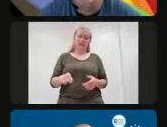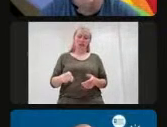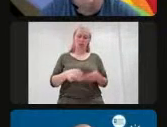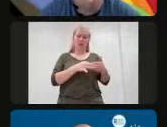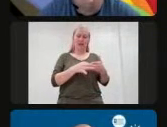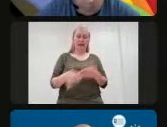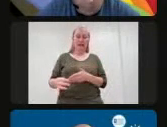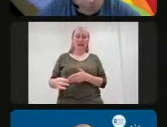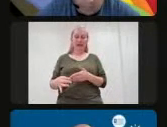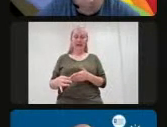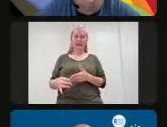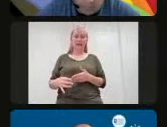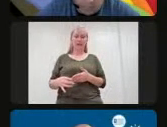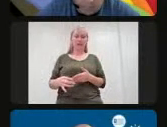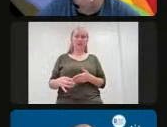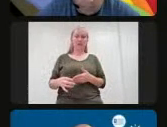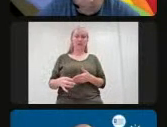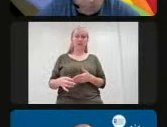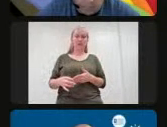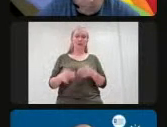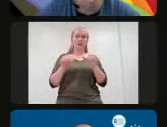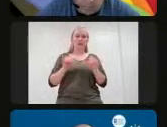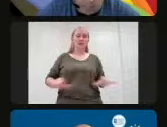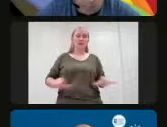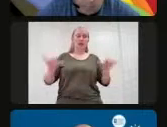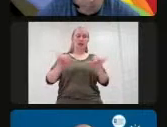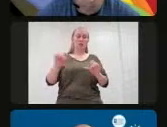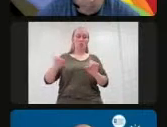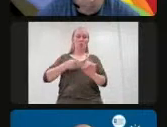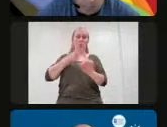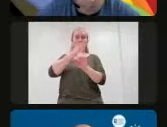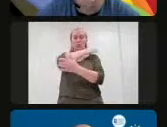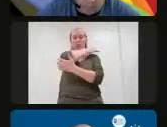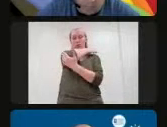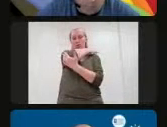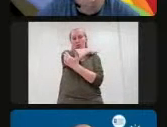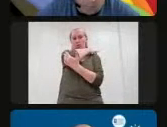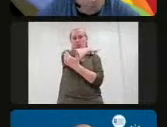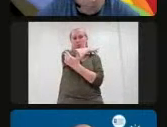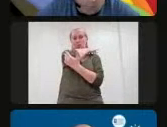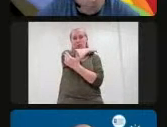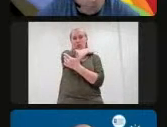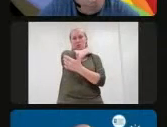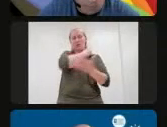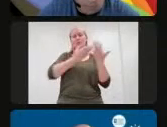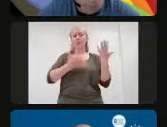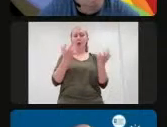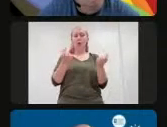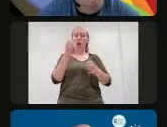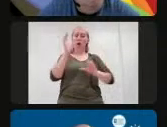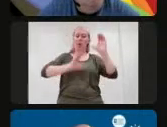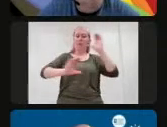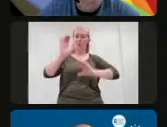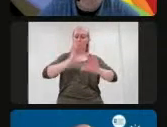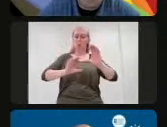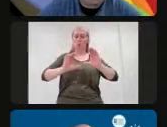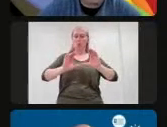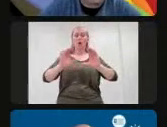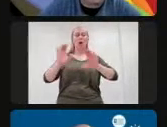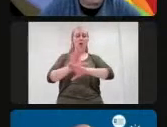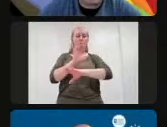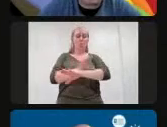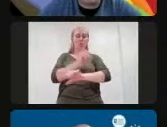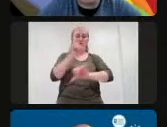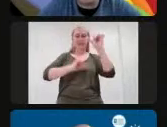that our strategic plan goal should lead to. Let's say if I want computer science expertise and the curriculum has nothing to do with